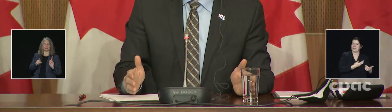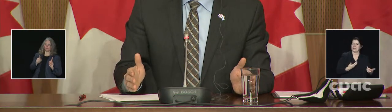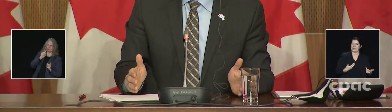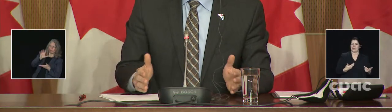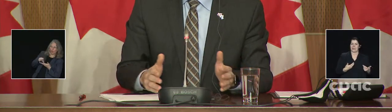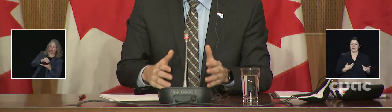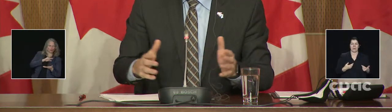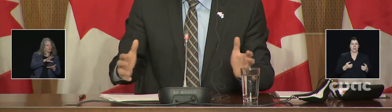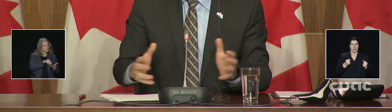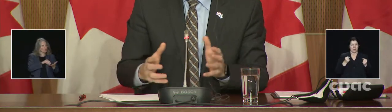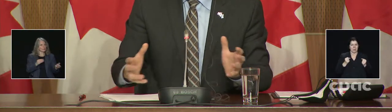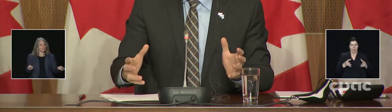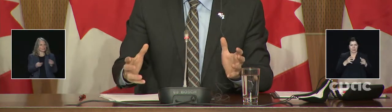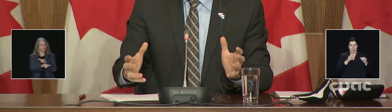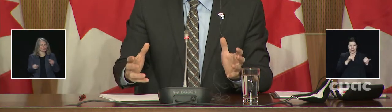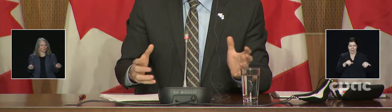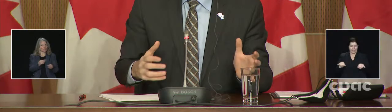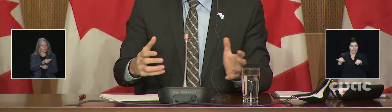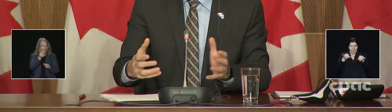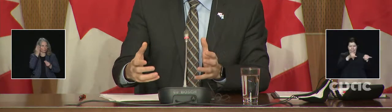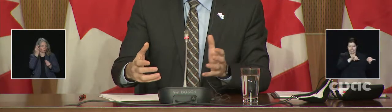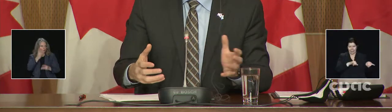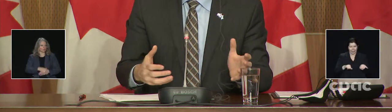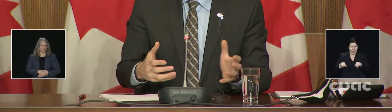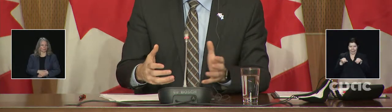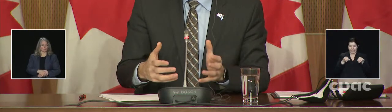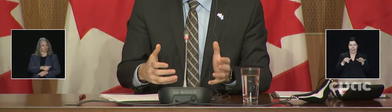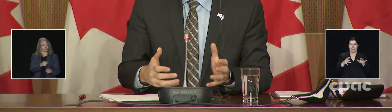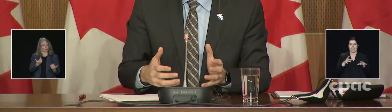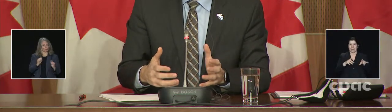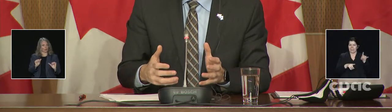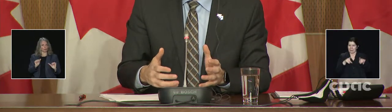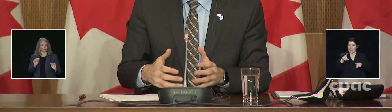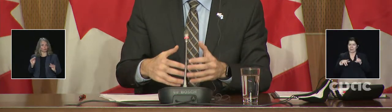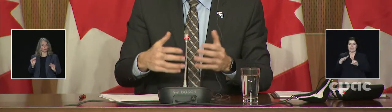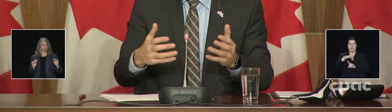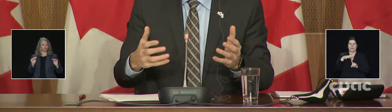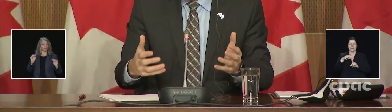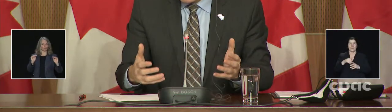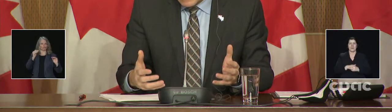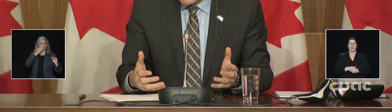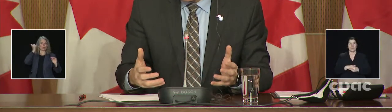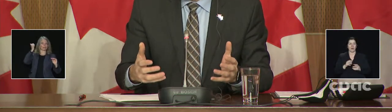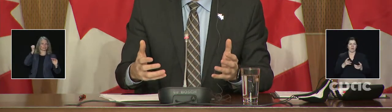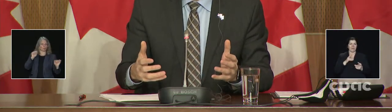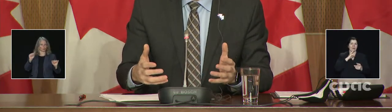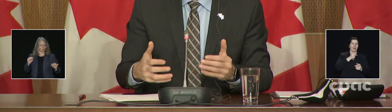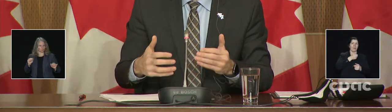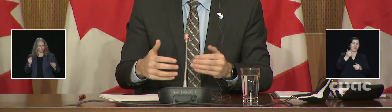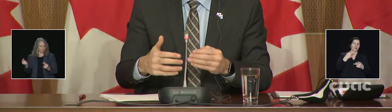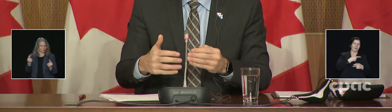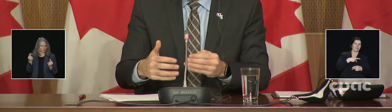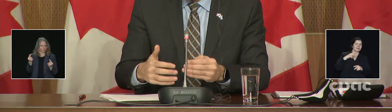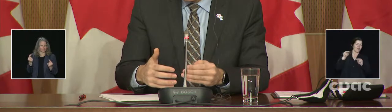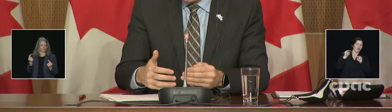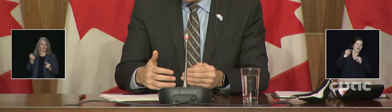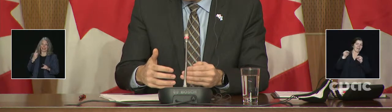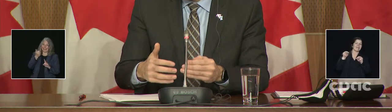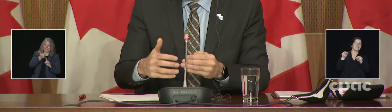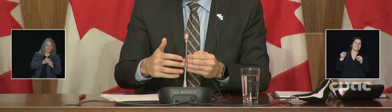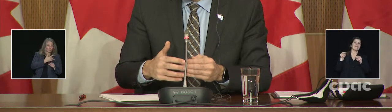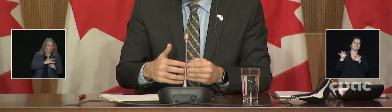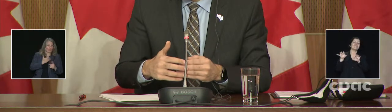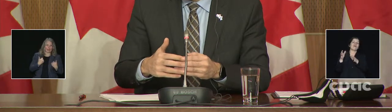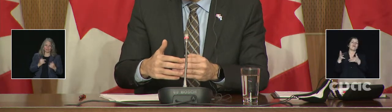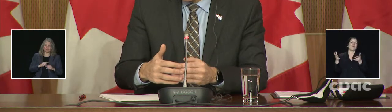synchronicity, but I think they're looking at each other and trying to do as well as the others are doing, taking again into account that they have different